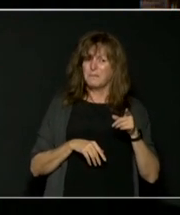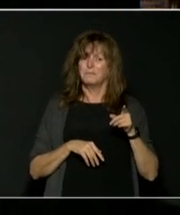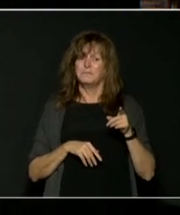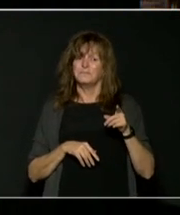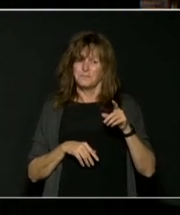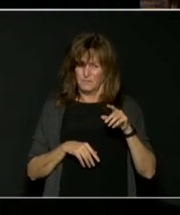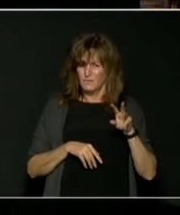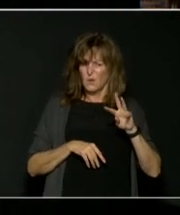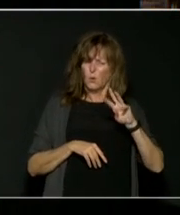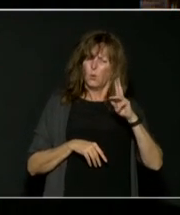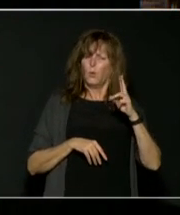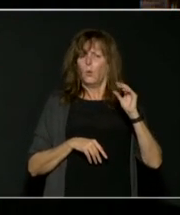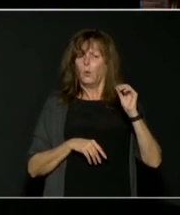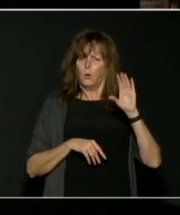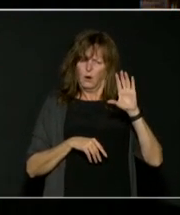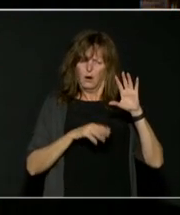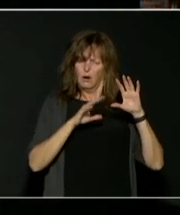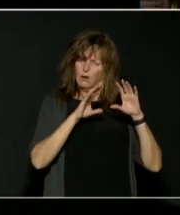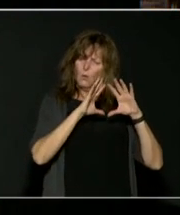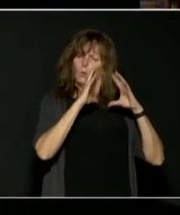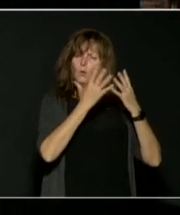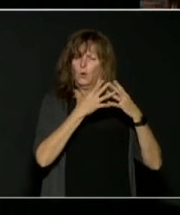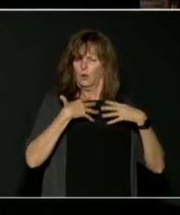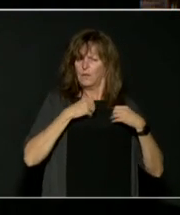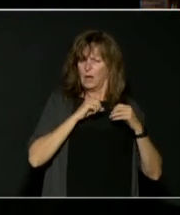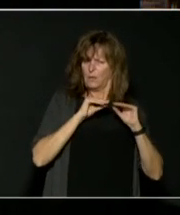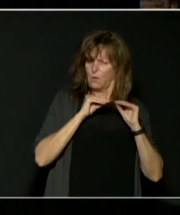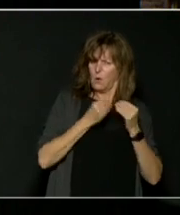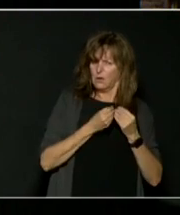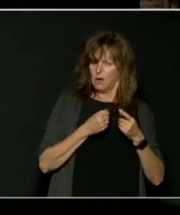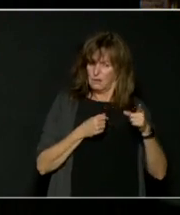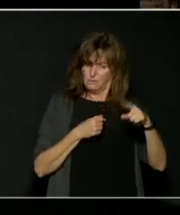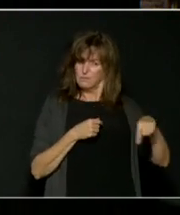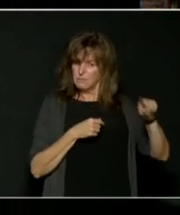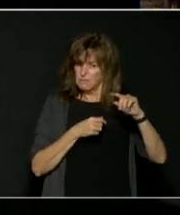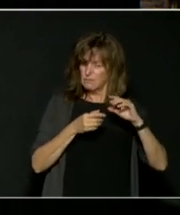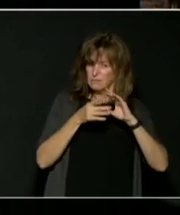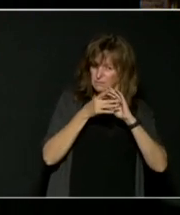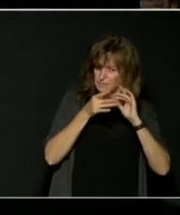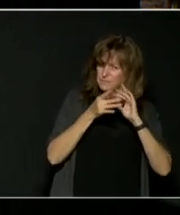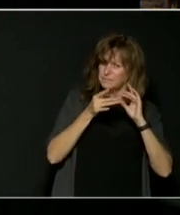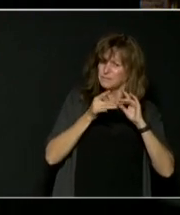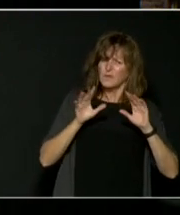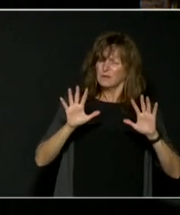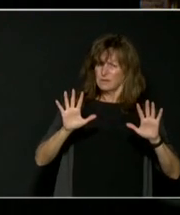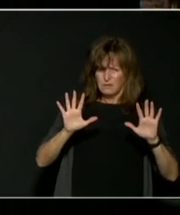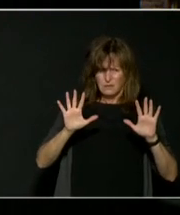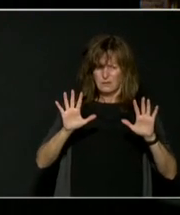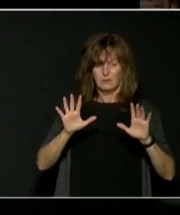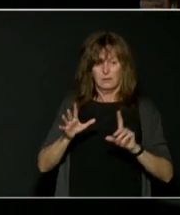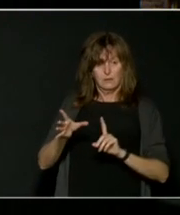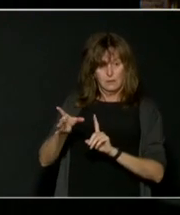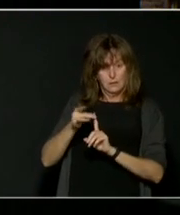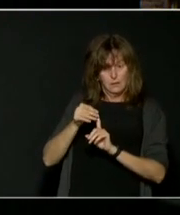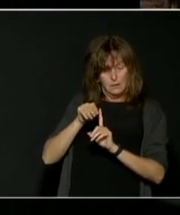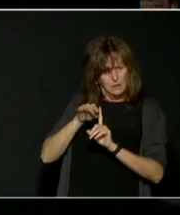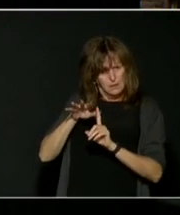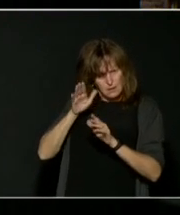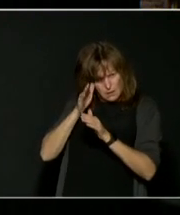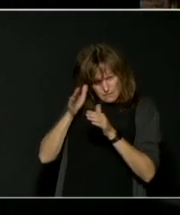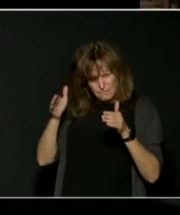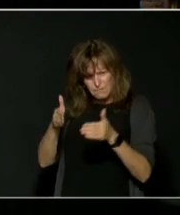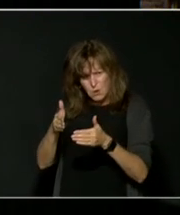have been saying that, in fact, any outbreaks can be dealt with on a targeted basis, that we don't need lockdowns